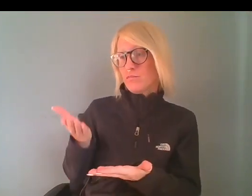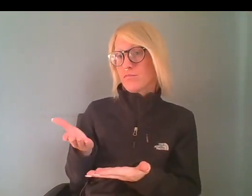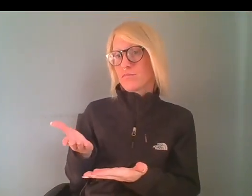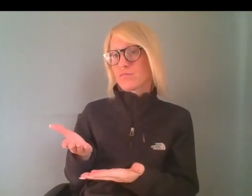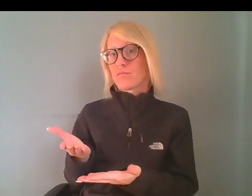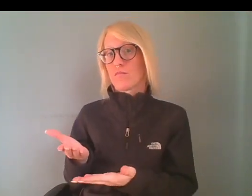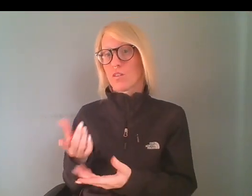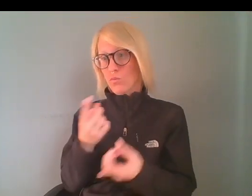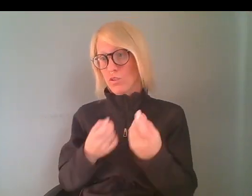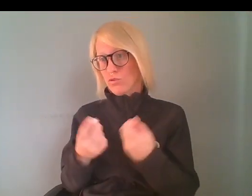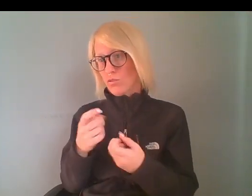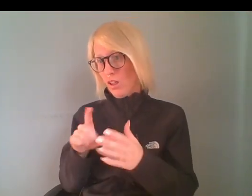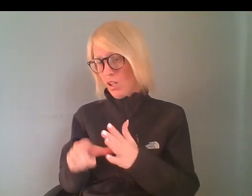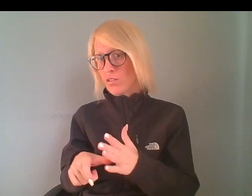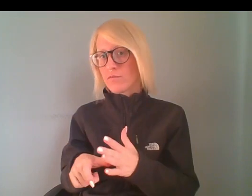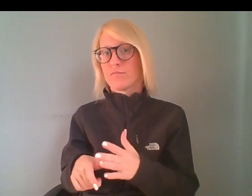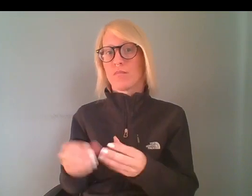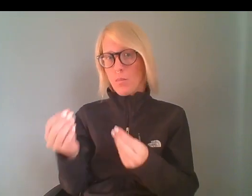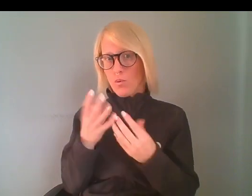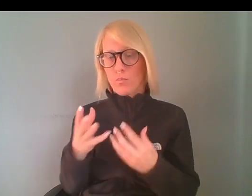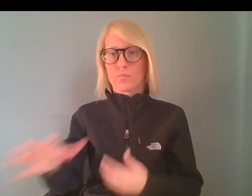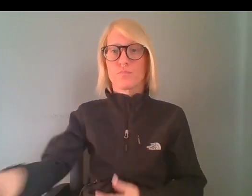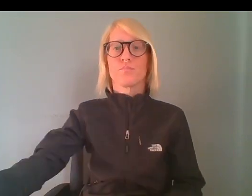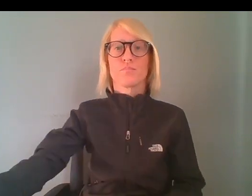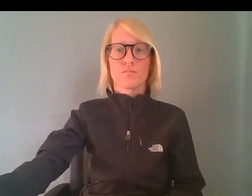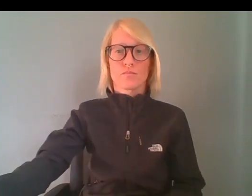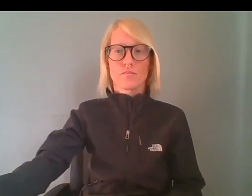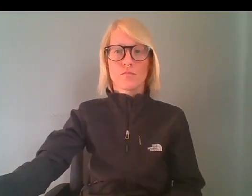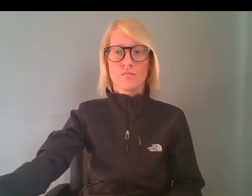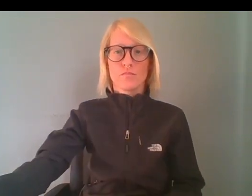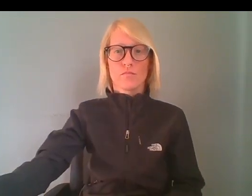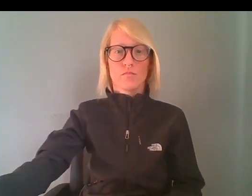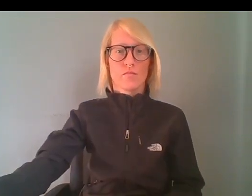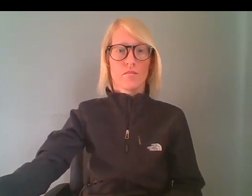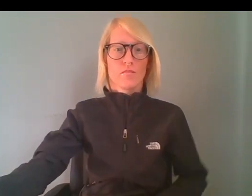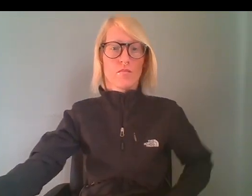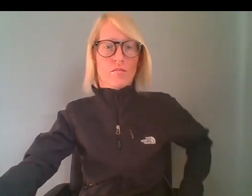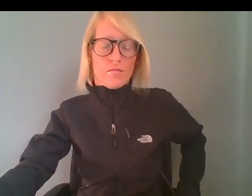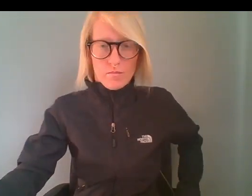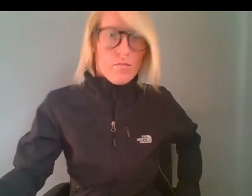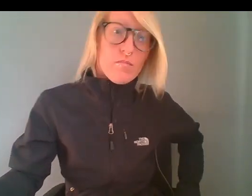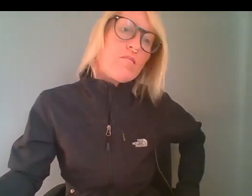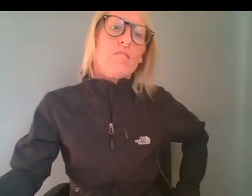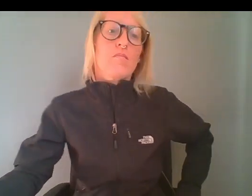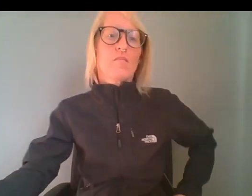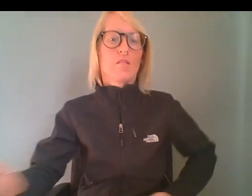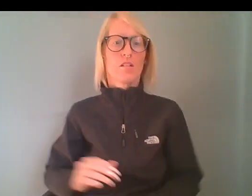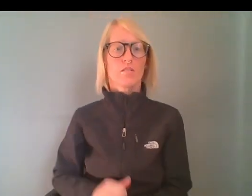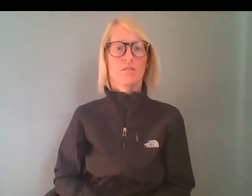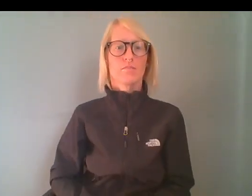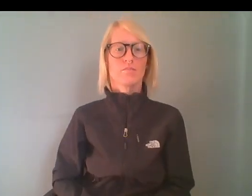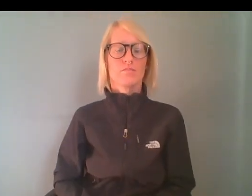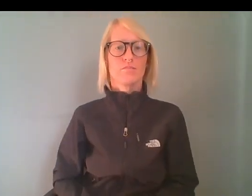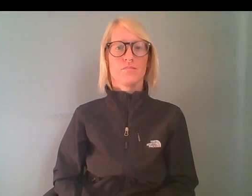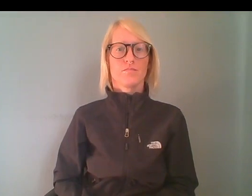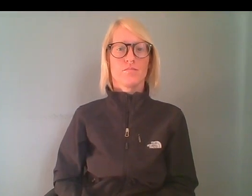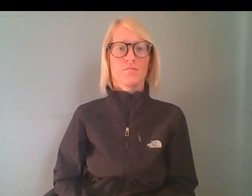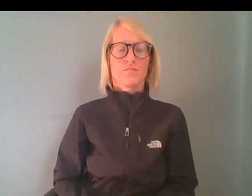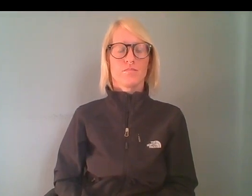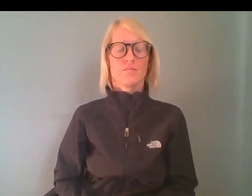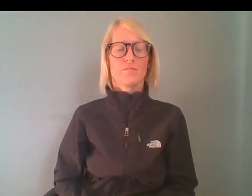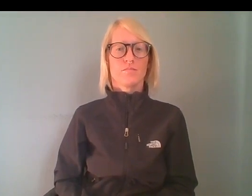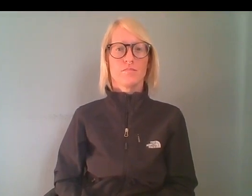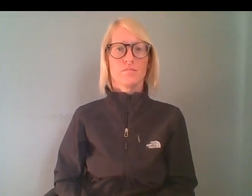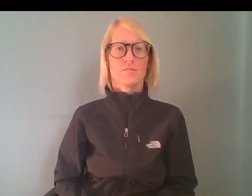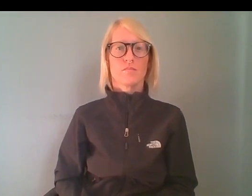Okay, this is what I mean with the templates. This is my blog, and this is also in Blogger, but you can see it has a little bit of a